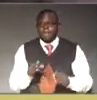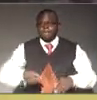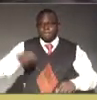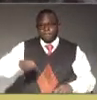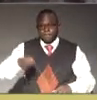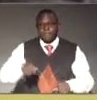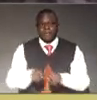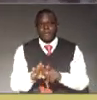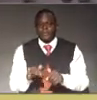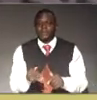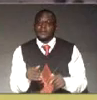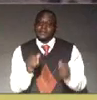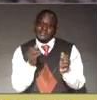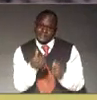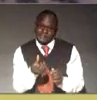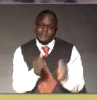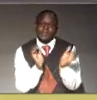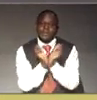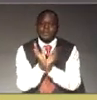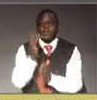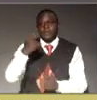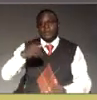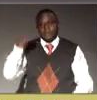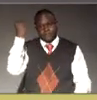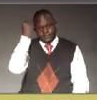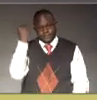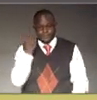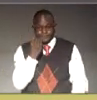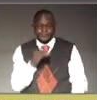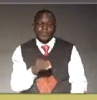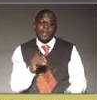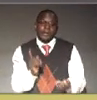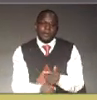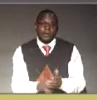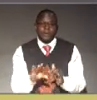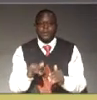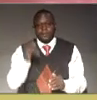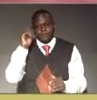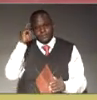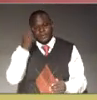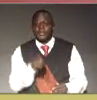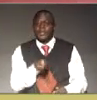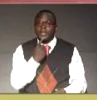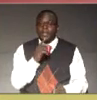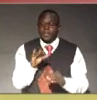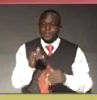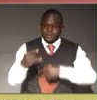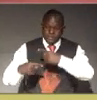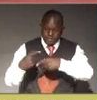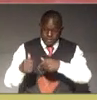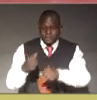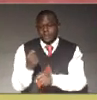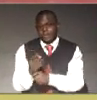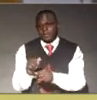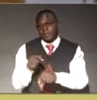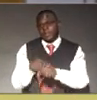arrested 6 suspects. They will be charged with alleged possession of government drugs. The operation was carried out